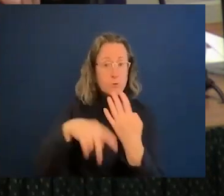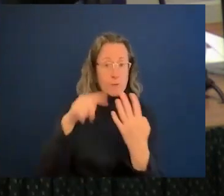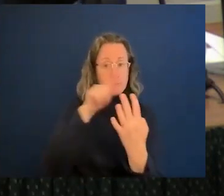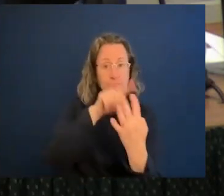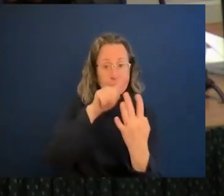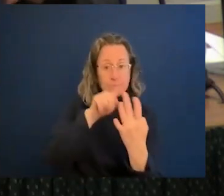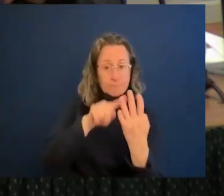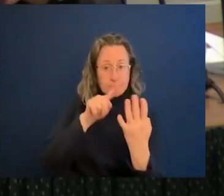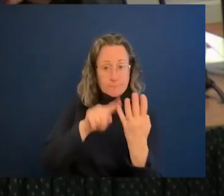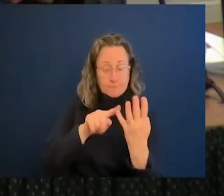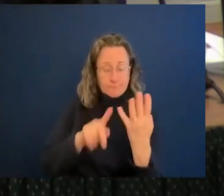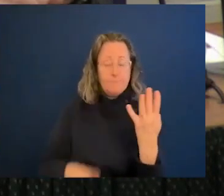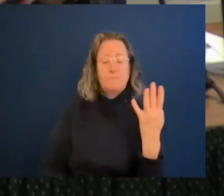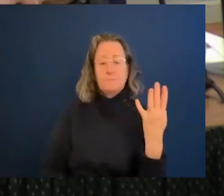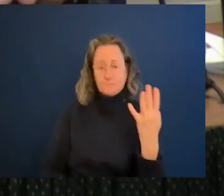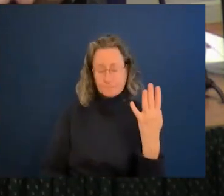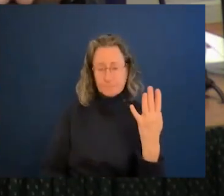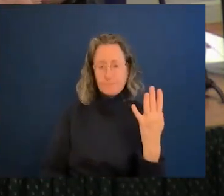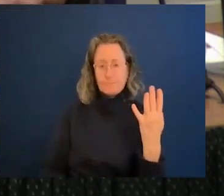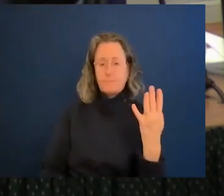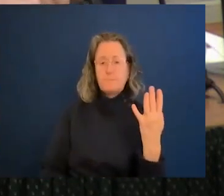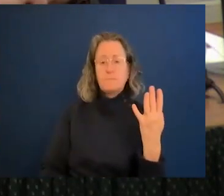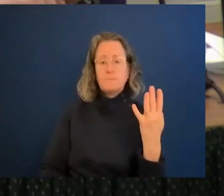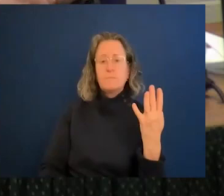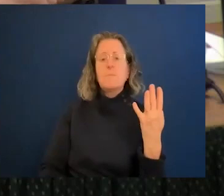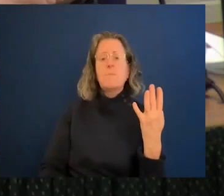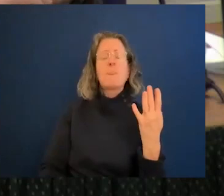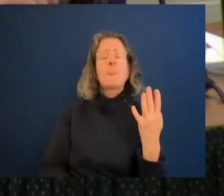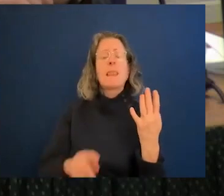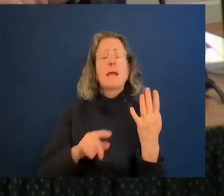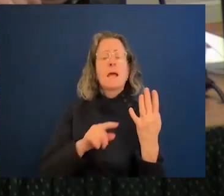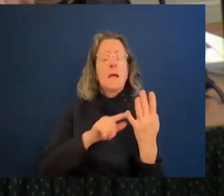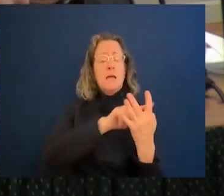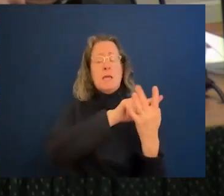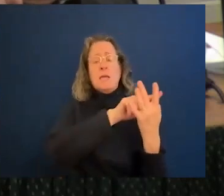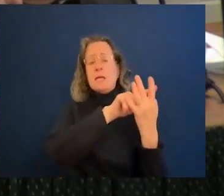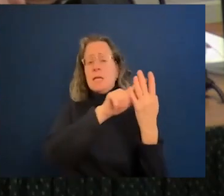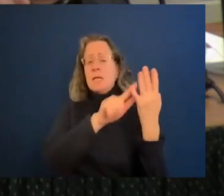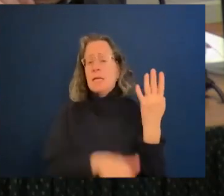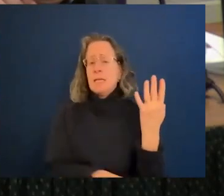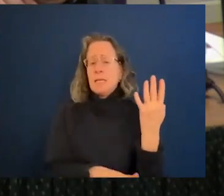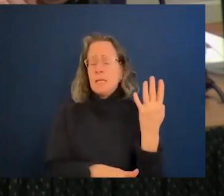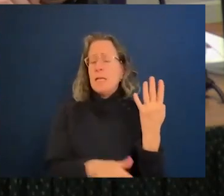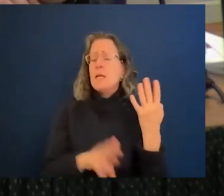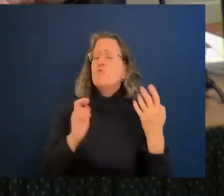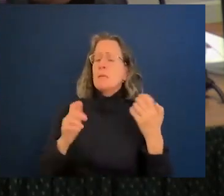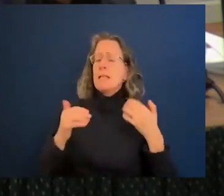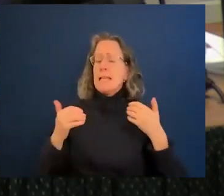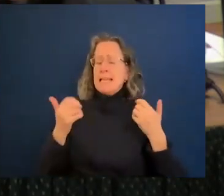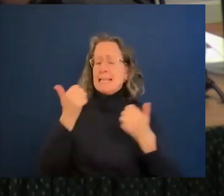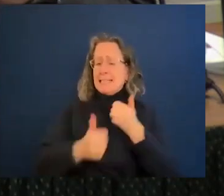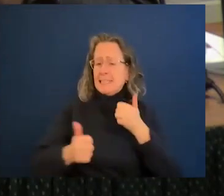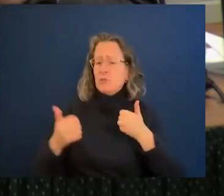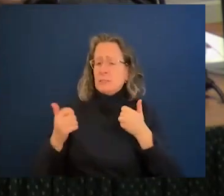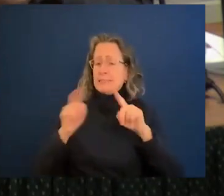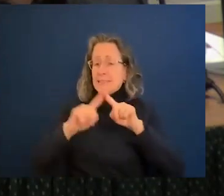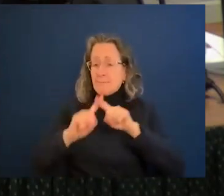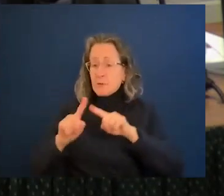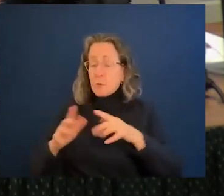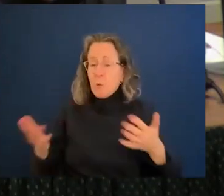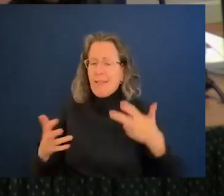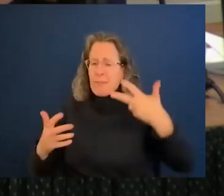really three things that differentiate any approach on buyer EMS the first thing